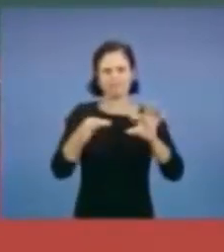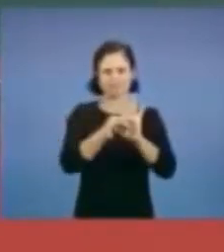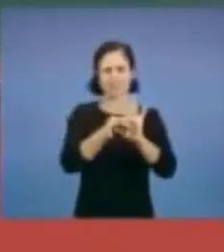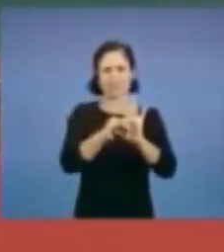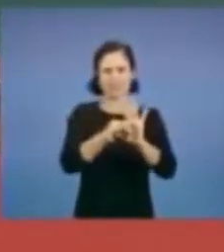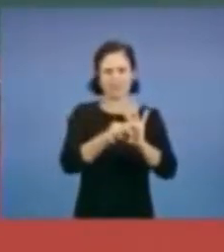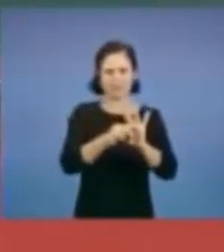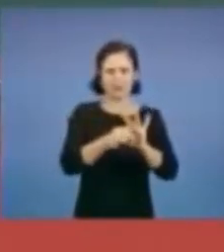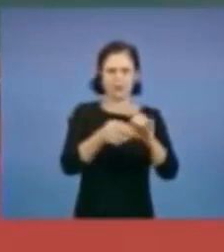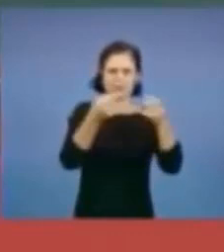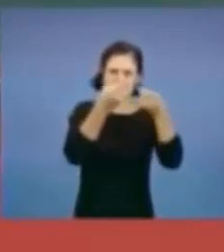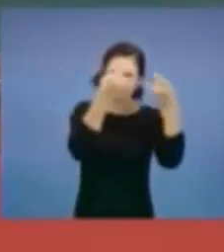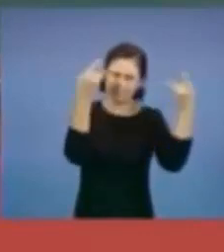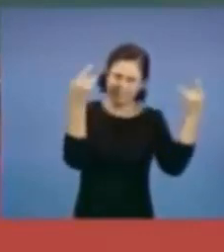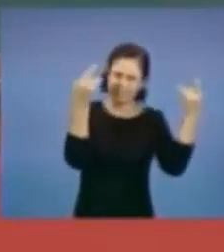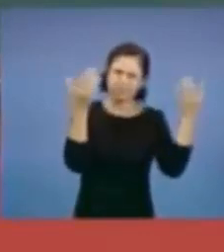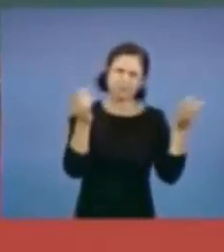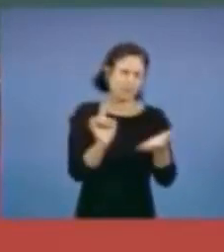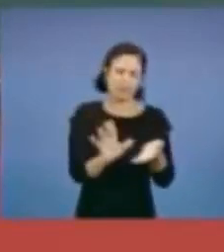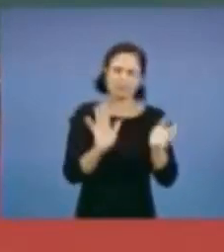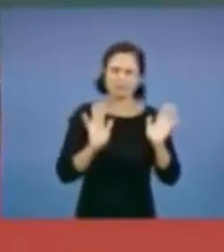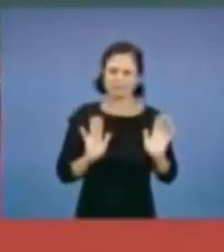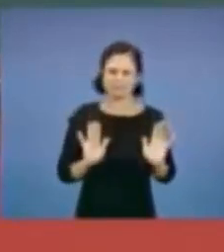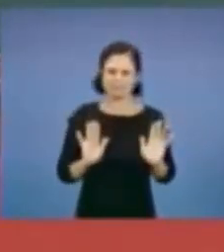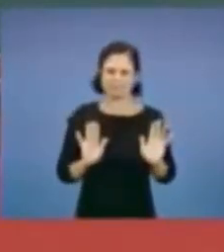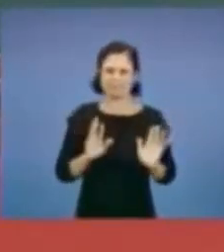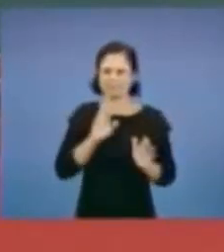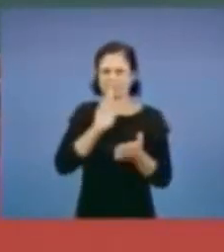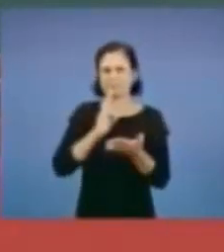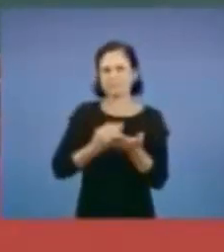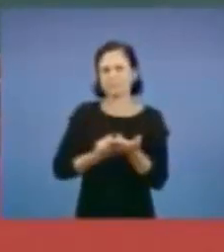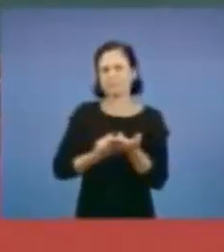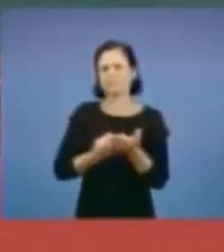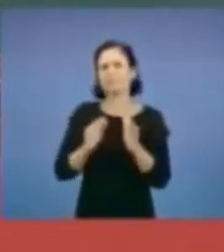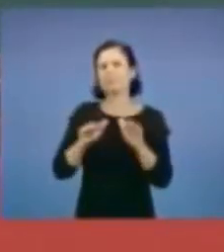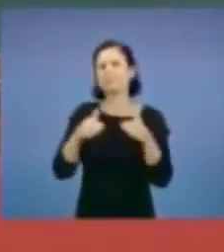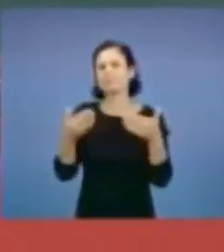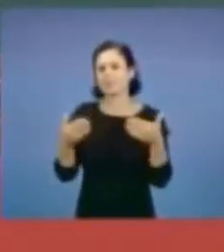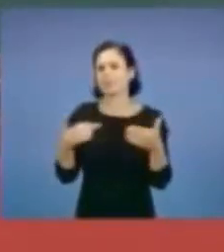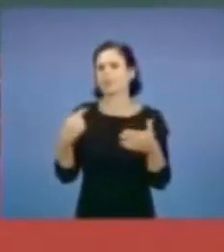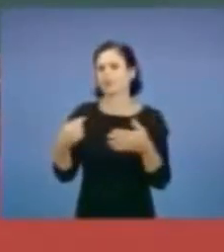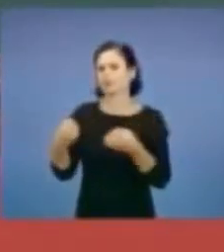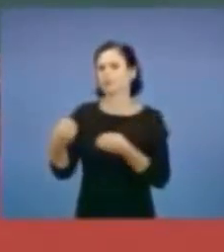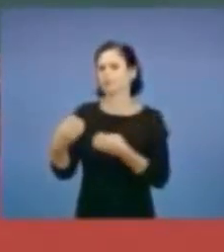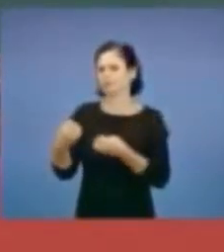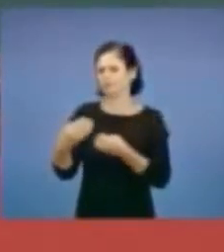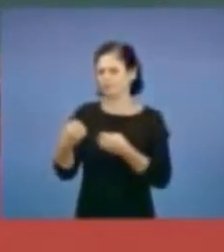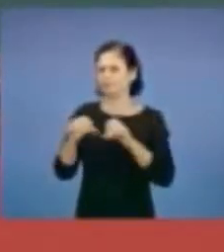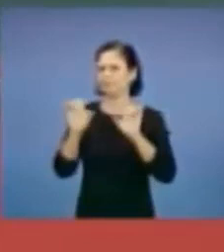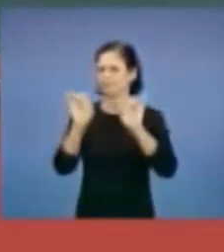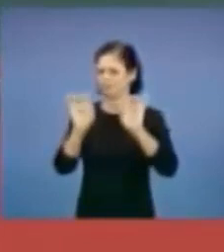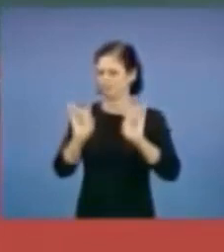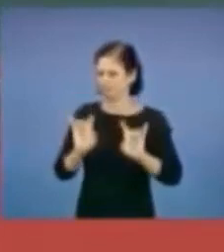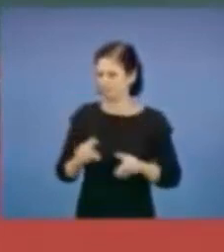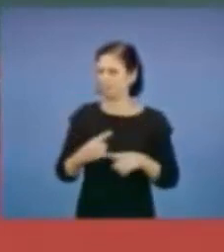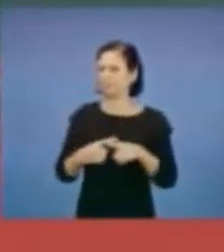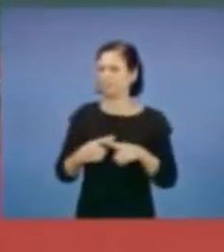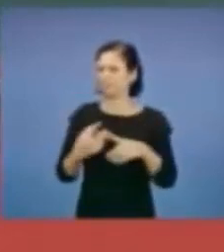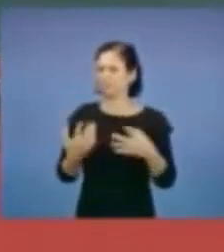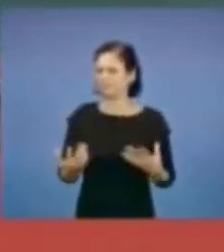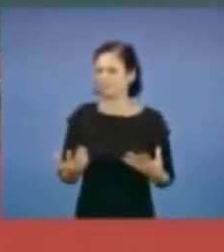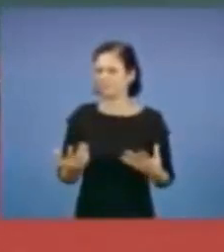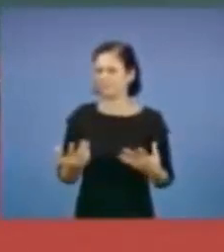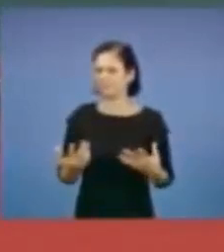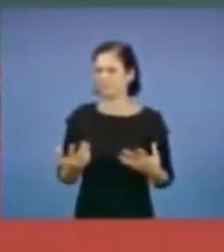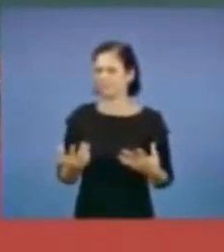the ground, in the garden, in around the tomb. And this is has a lesson for us, because